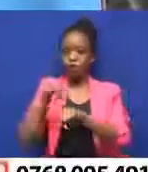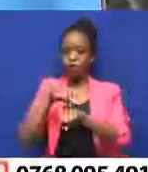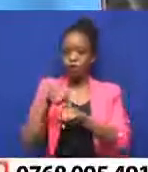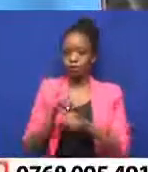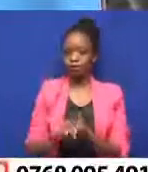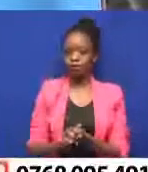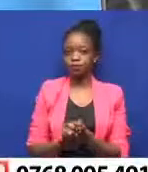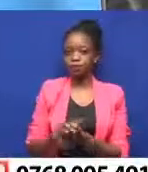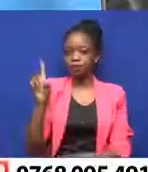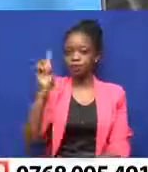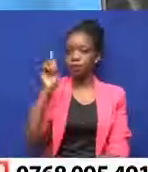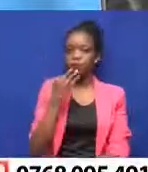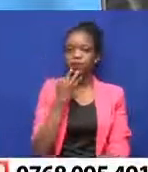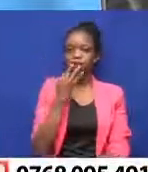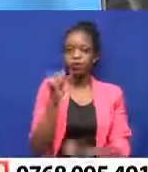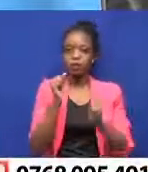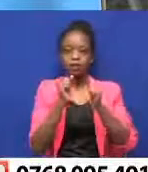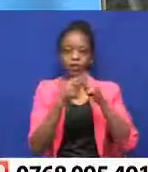Nairobi,